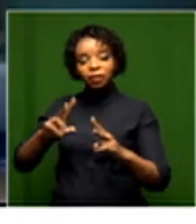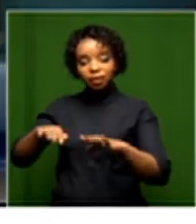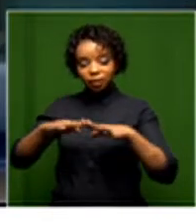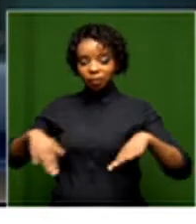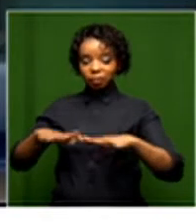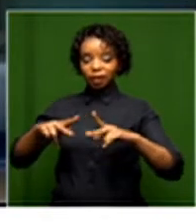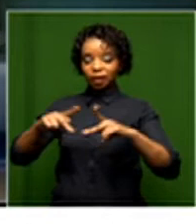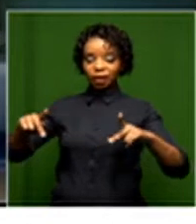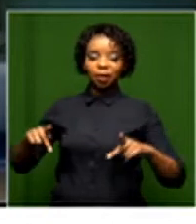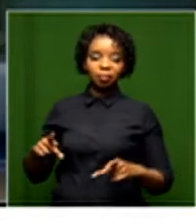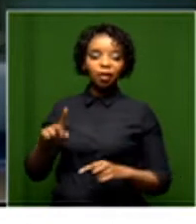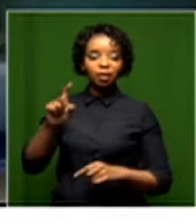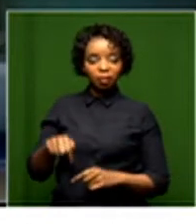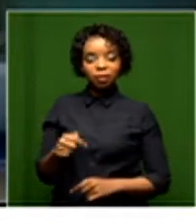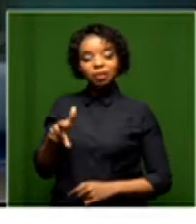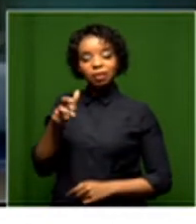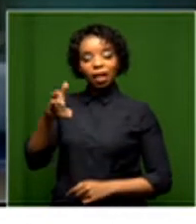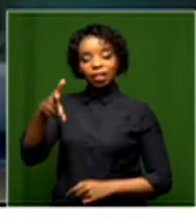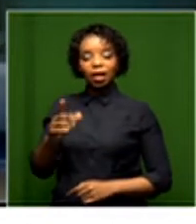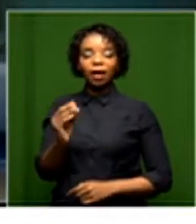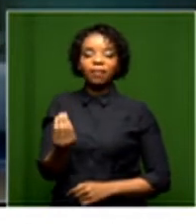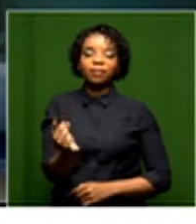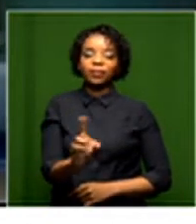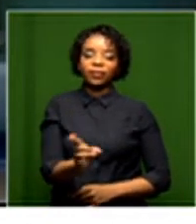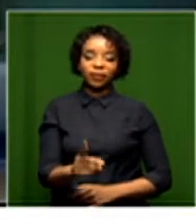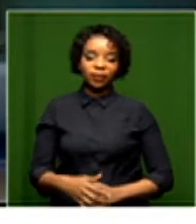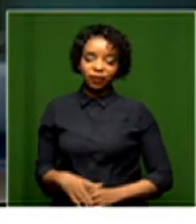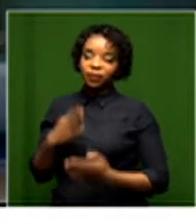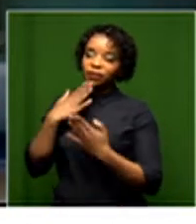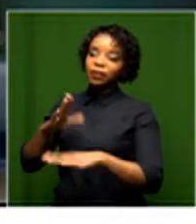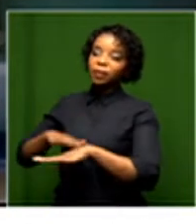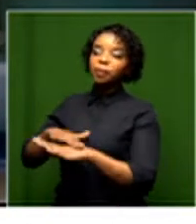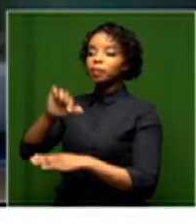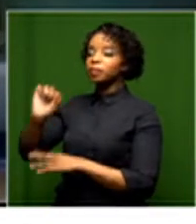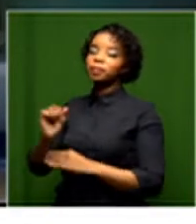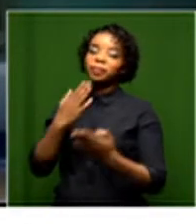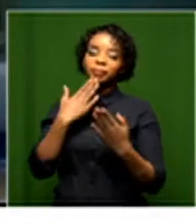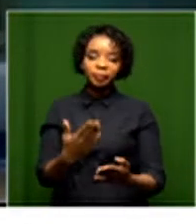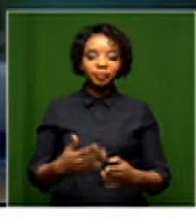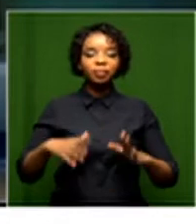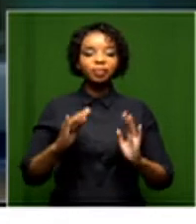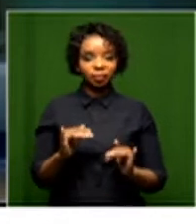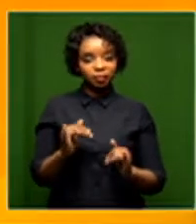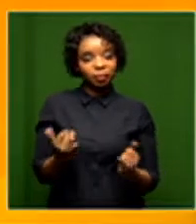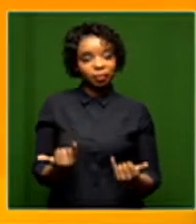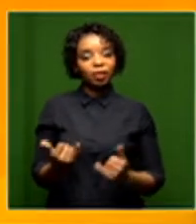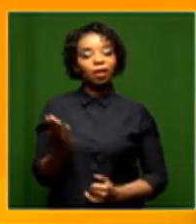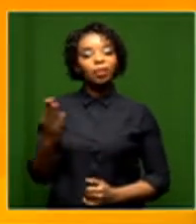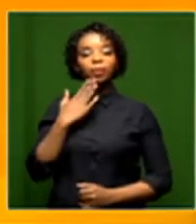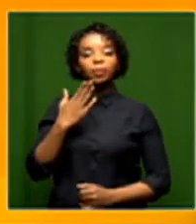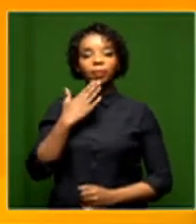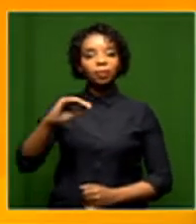Craig, great chatting to you. Thank you so much for your time. Thank you very much. That was Craig Allenby. He's from the South African